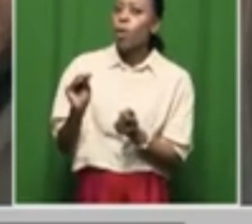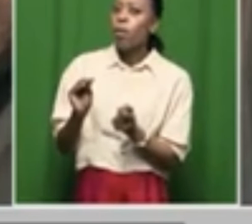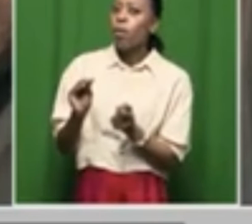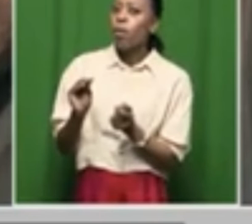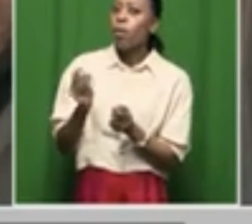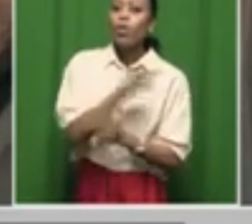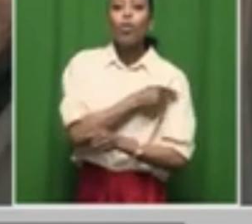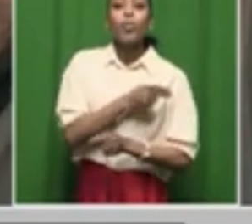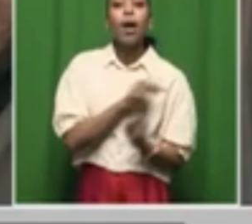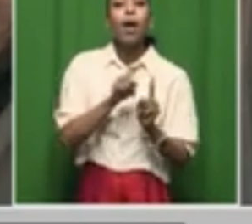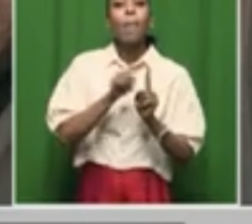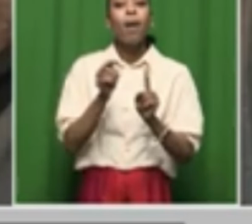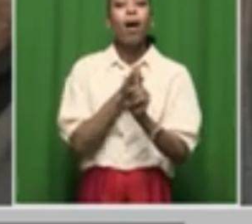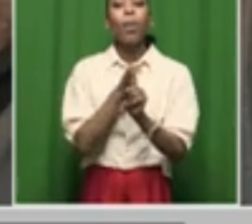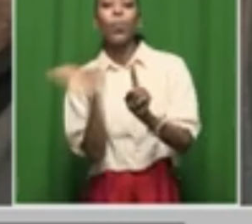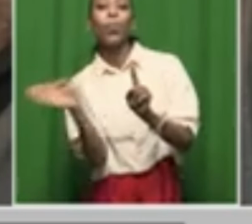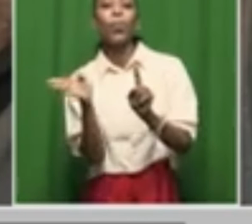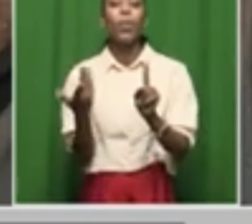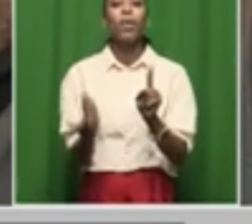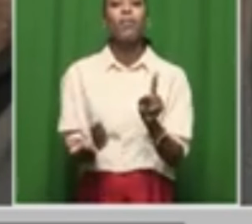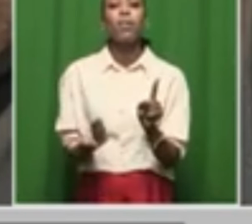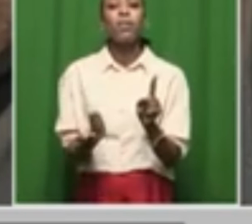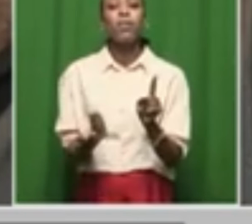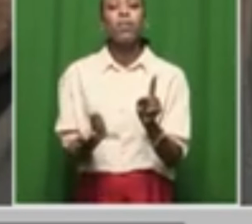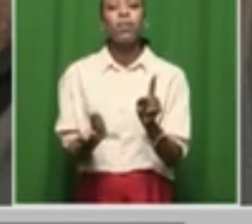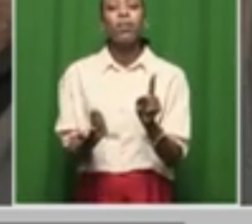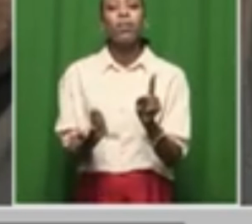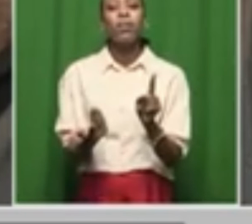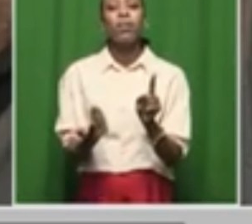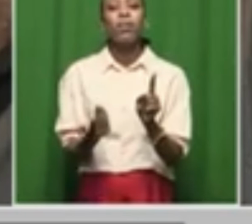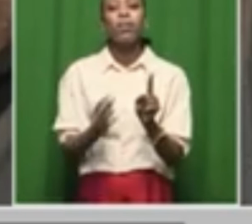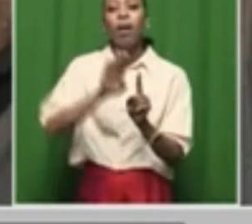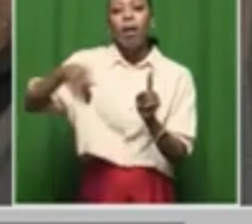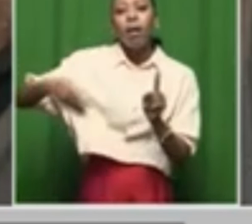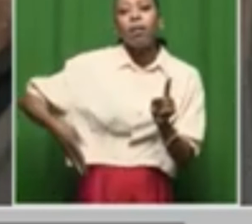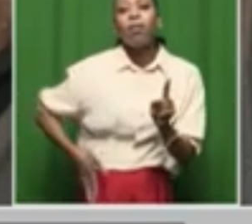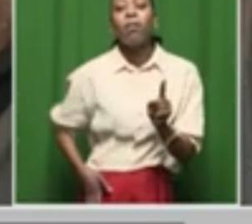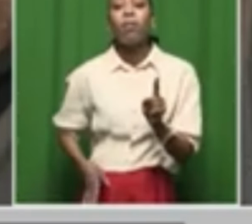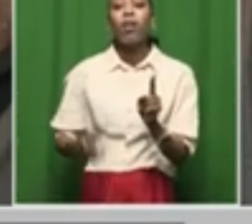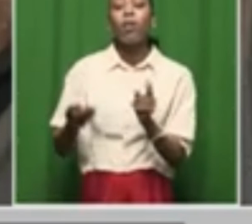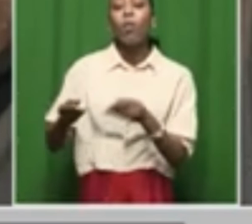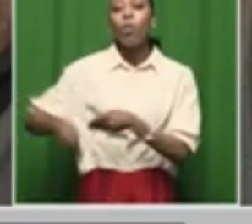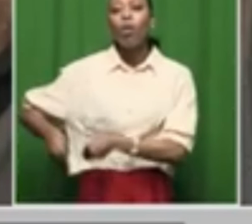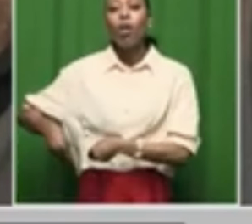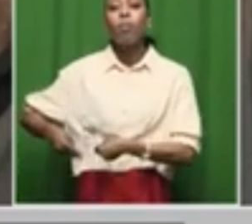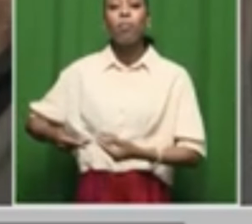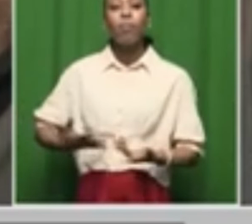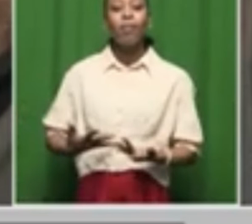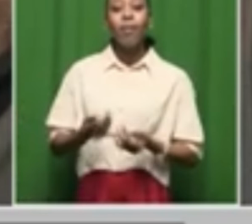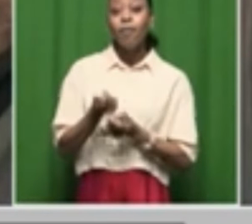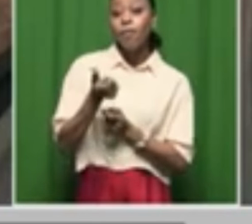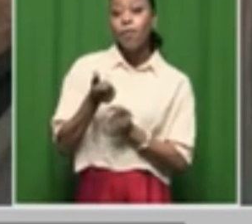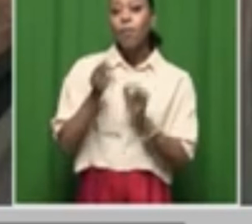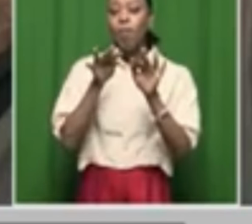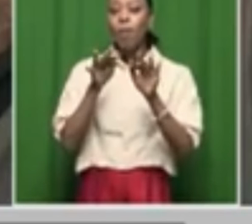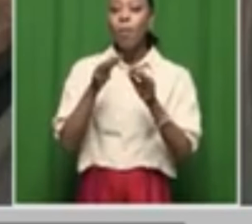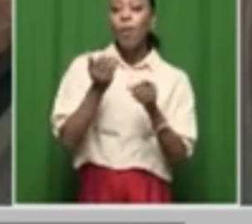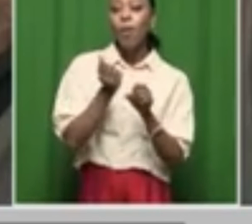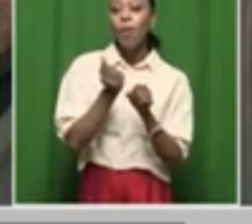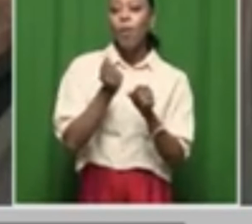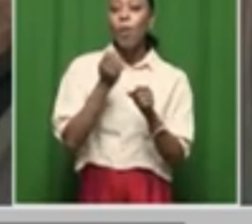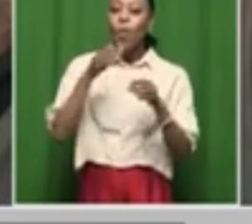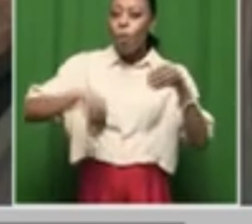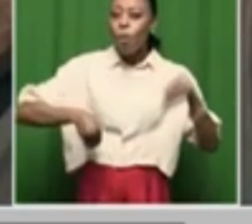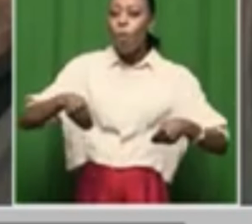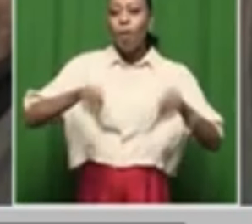hospitals, but it's not going into the hospitals. I shouldn't say that. It's perhaps going into the pockets of a few that are working behind the scenes to corrupt